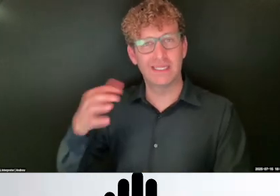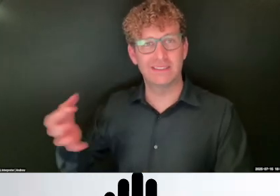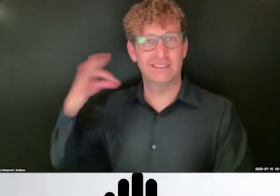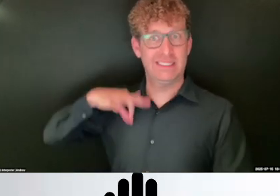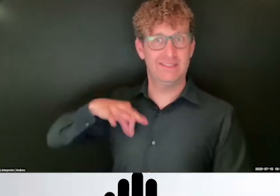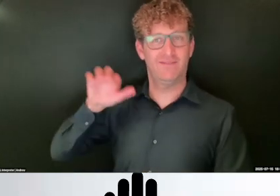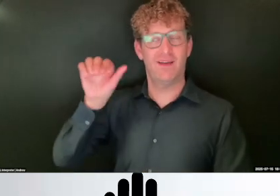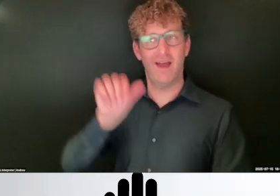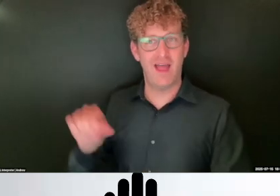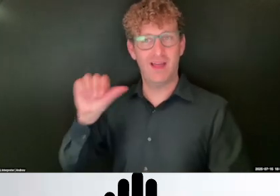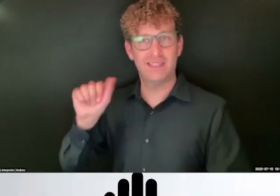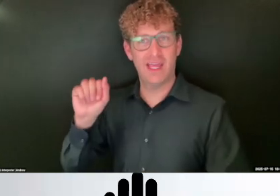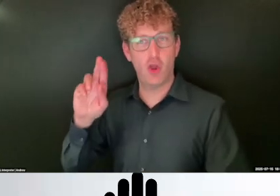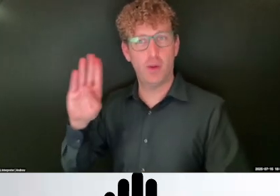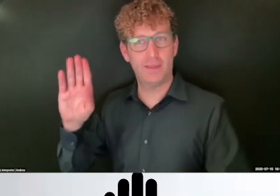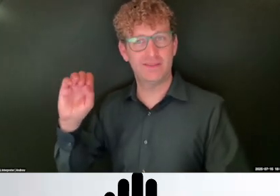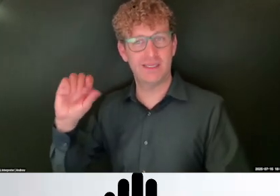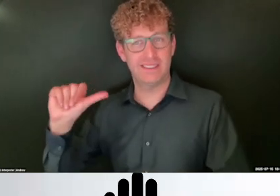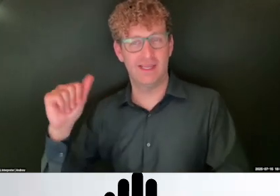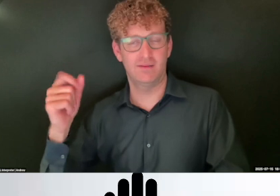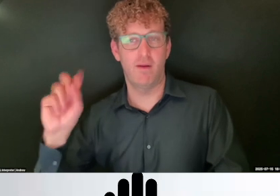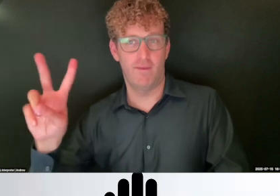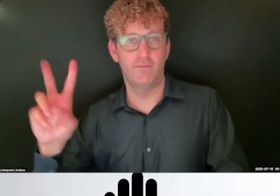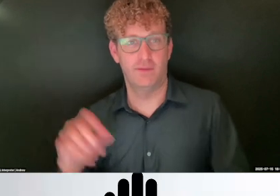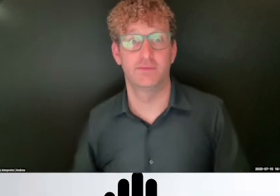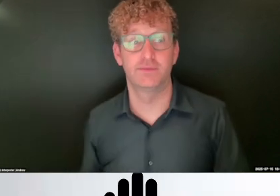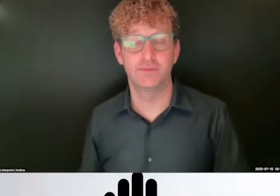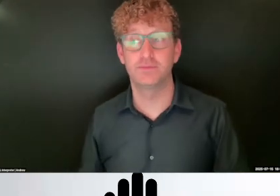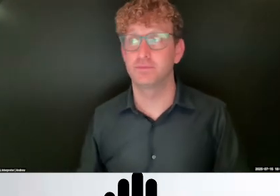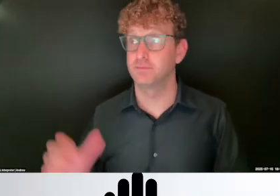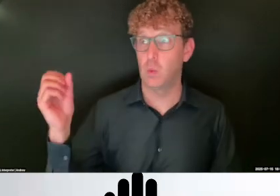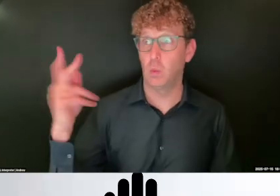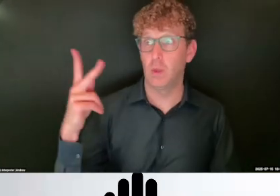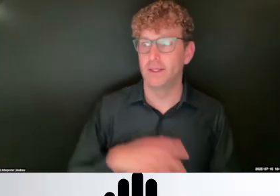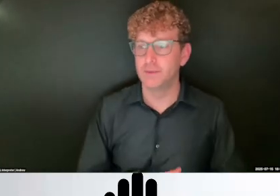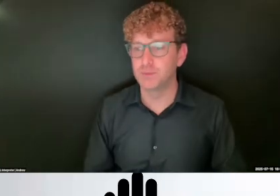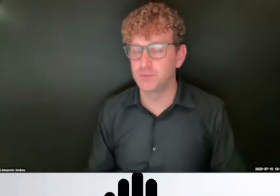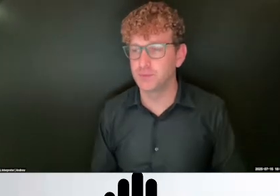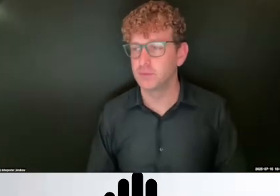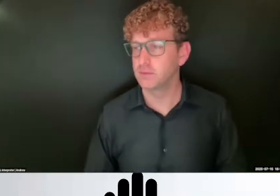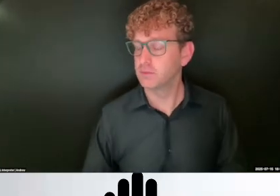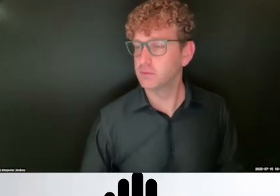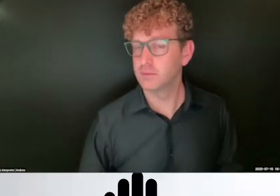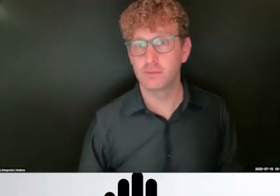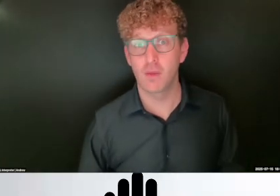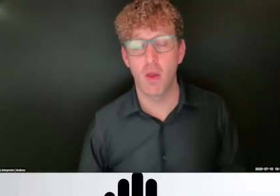cleantransportationincentives@arb.ca.gov. Okay.